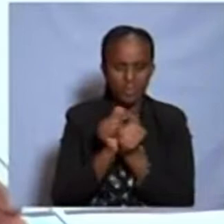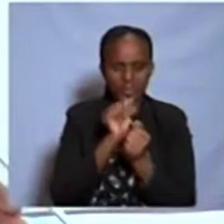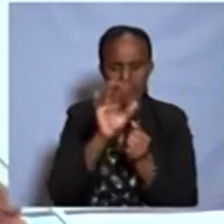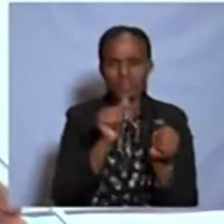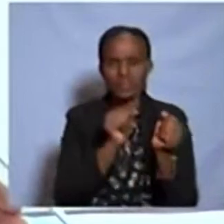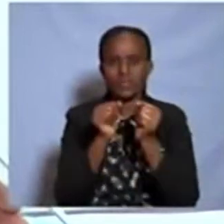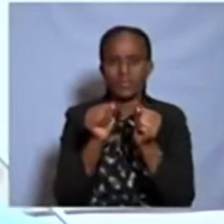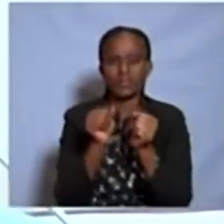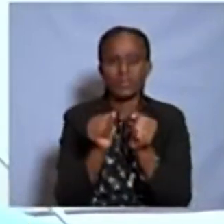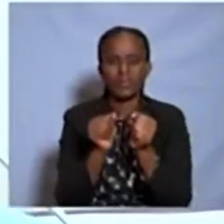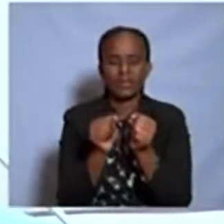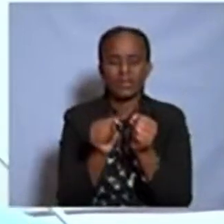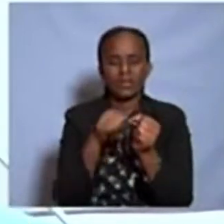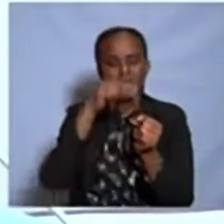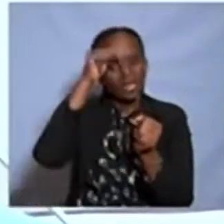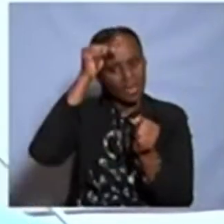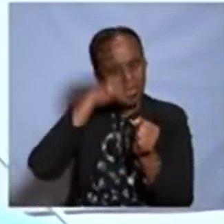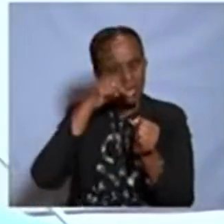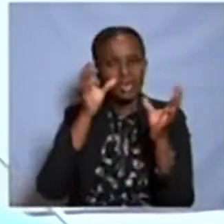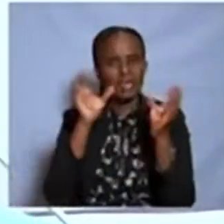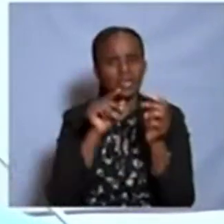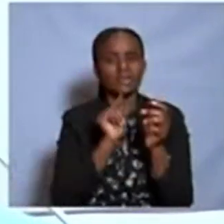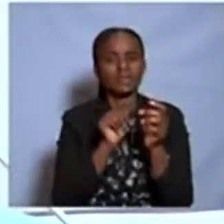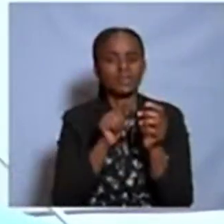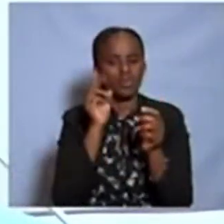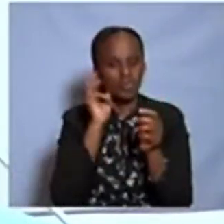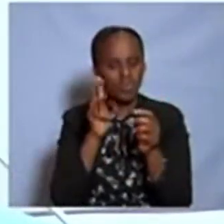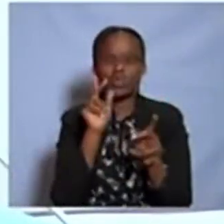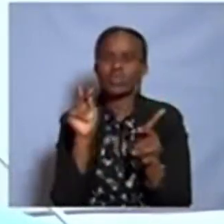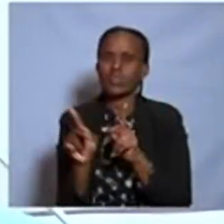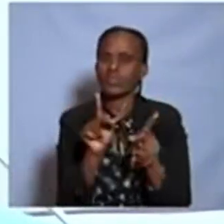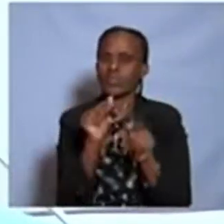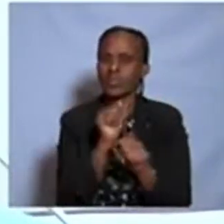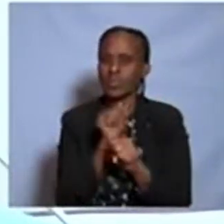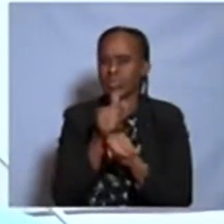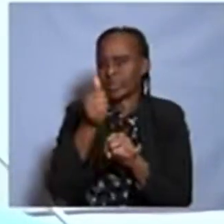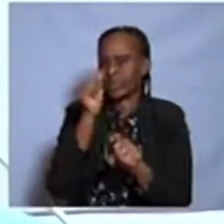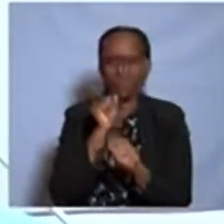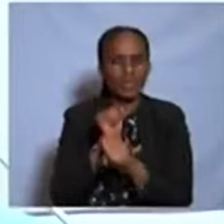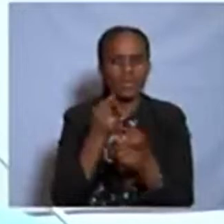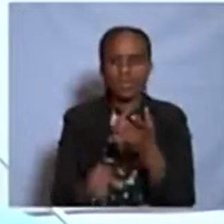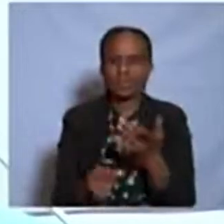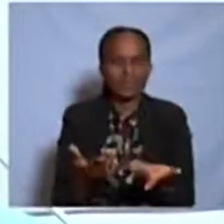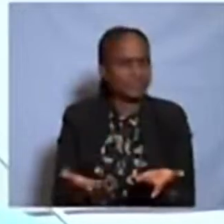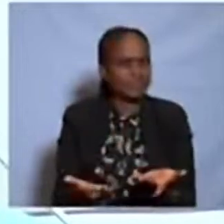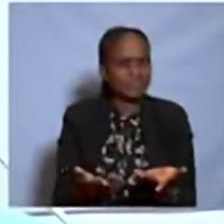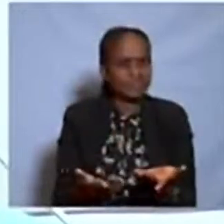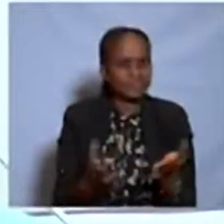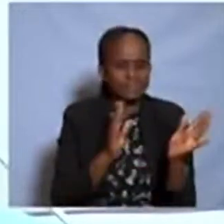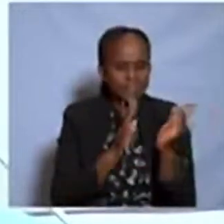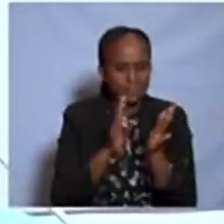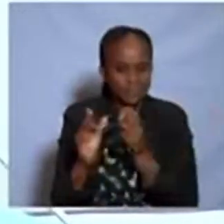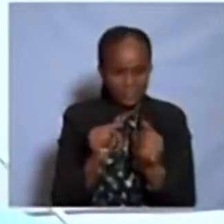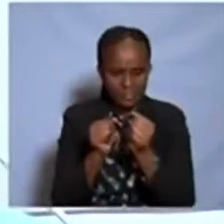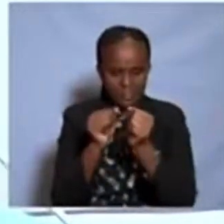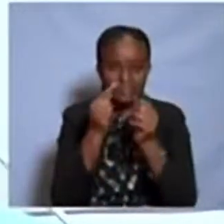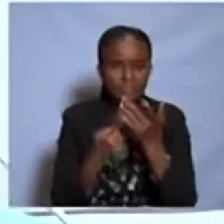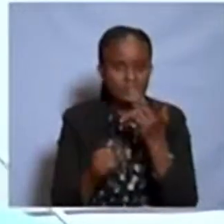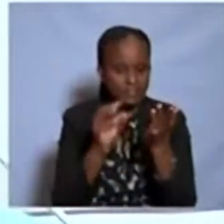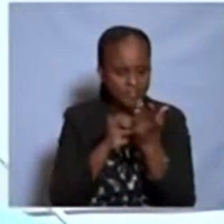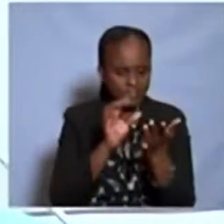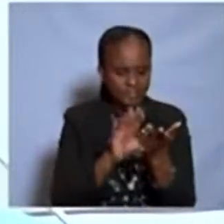strategies, the Namwala Council will perform. What have you done? What strategies have you put or measures have you put in